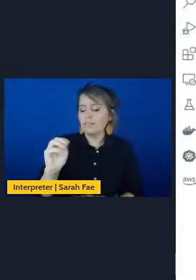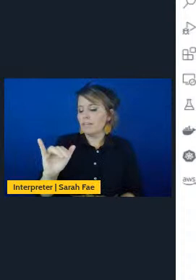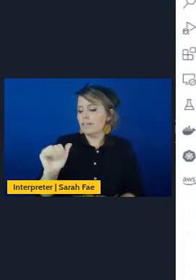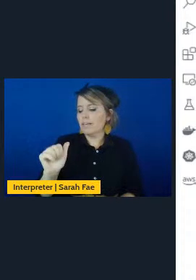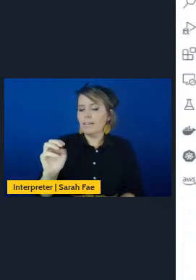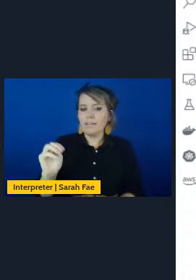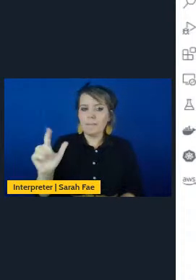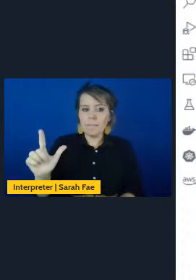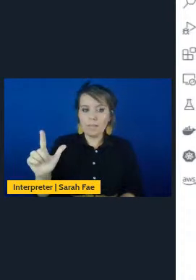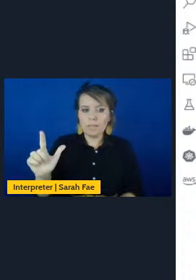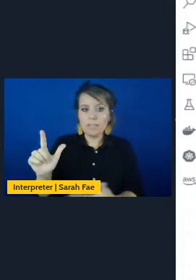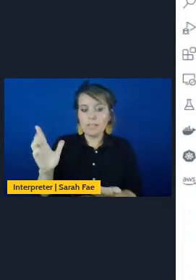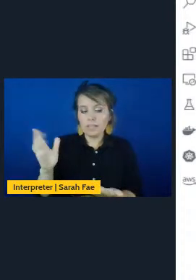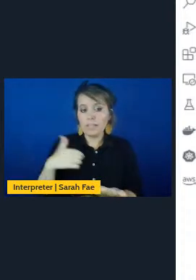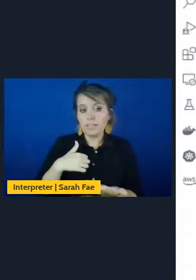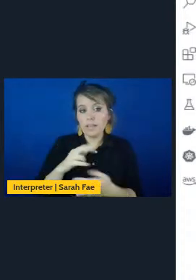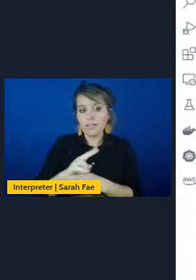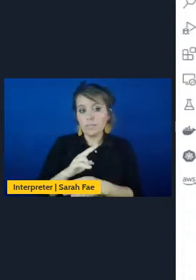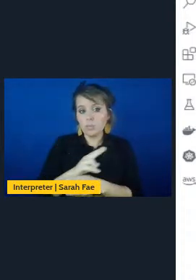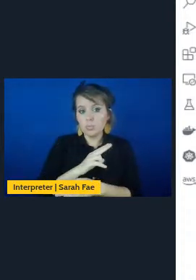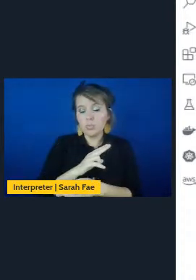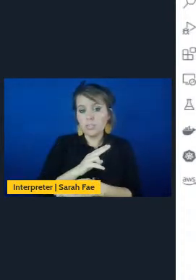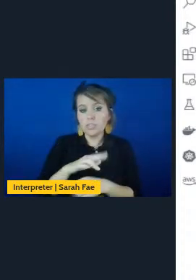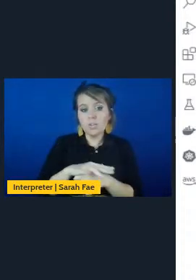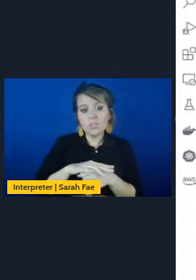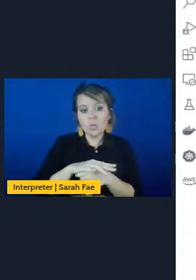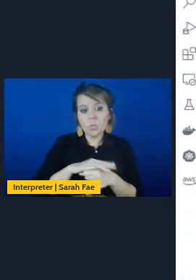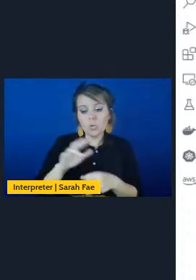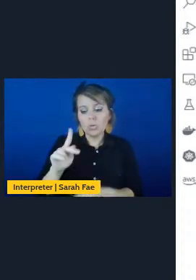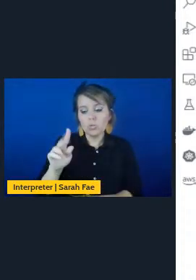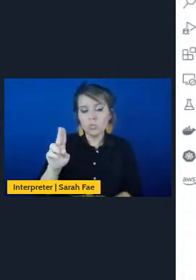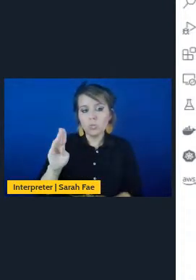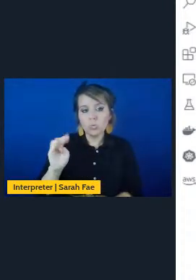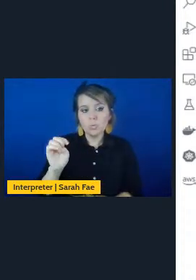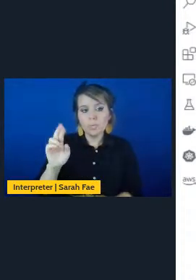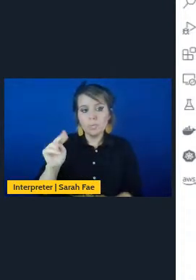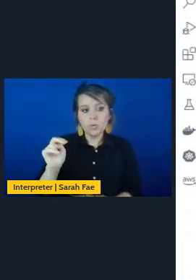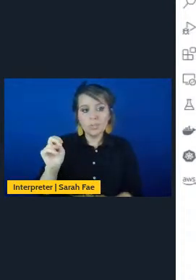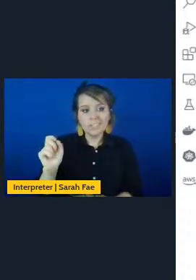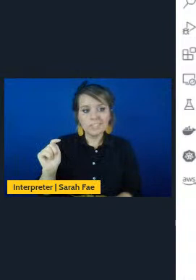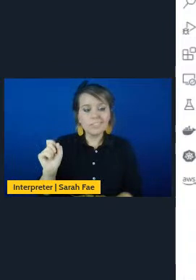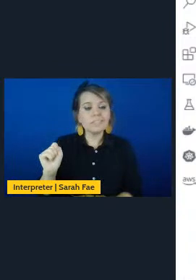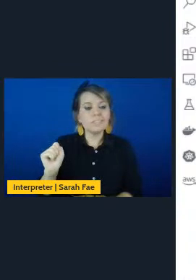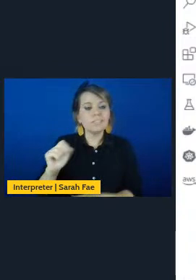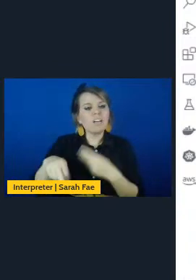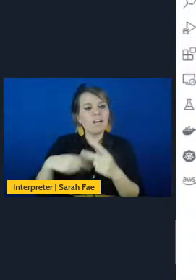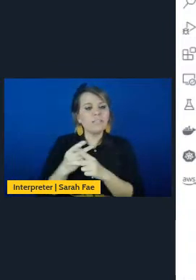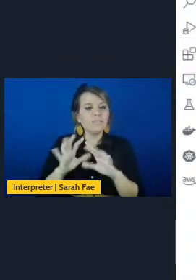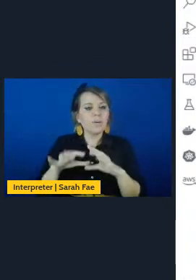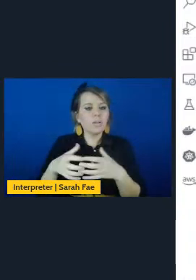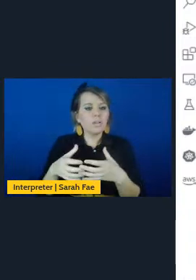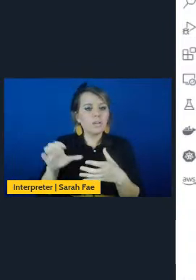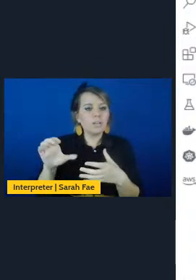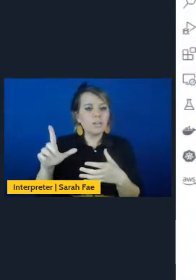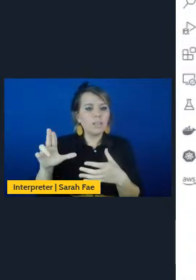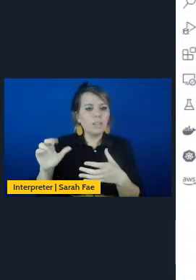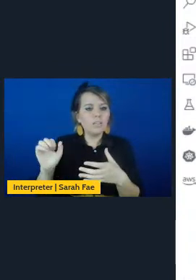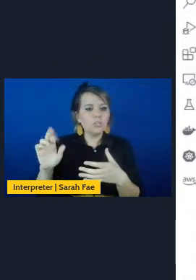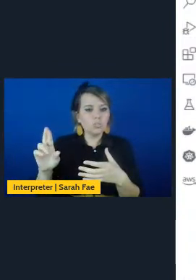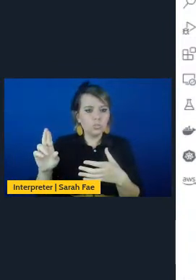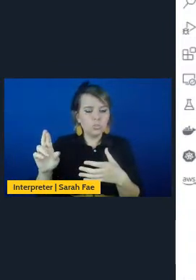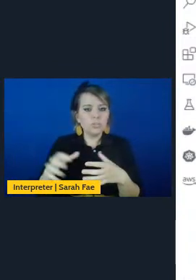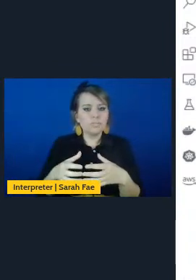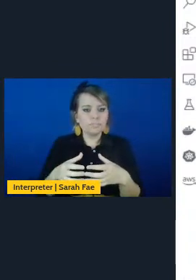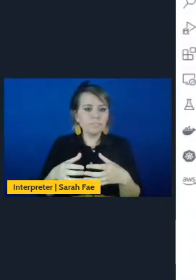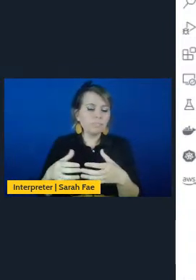FYI, I'm using a local Kubernetes kind cluster here. So I can go ahead and then